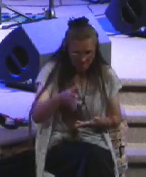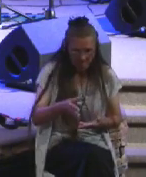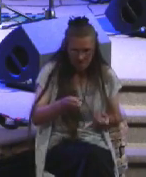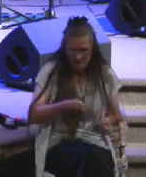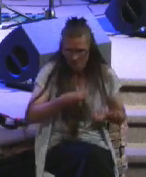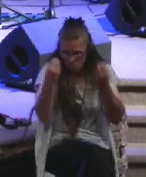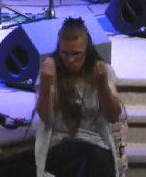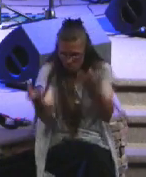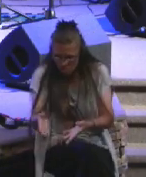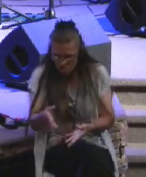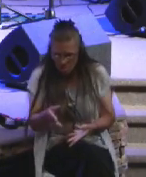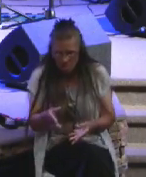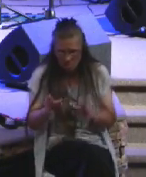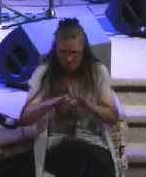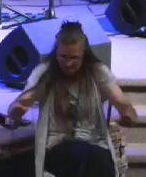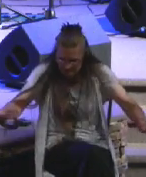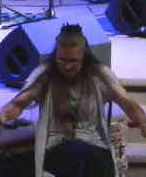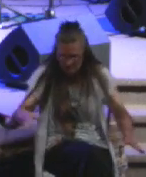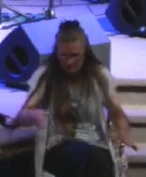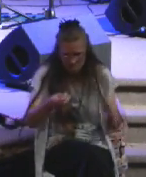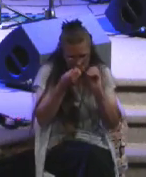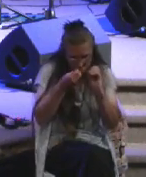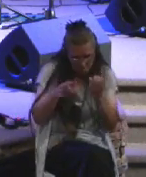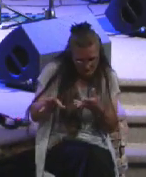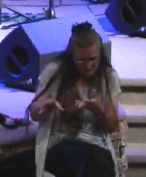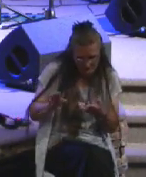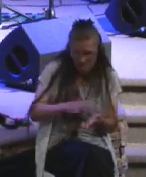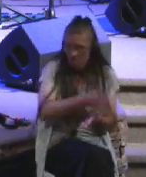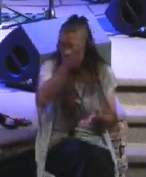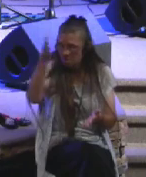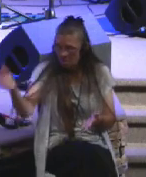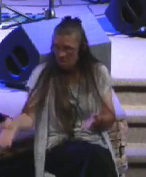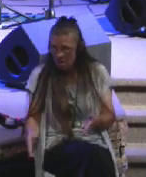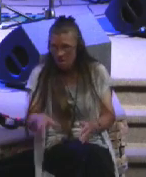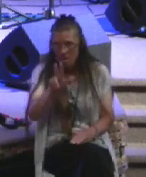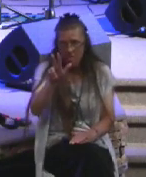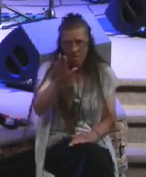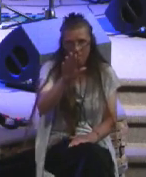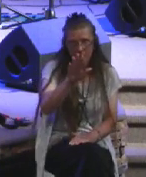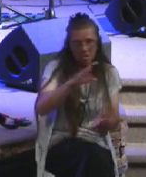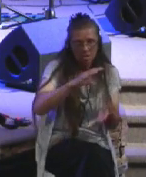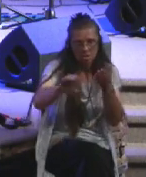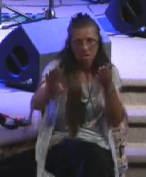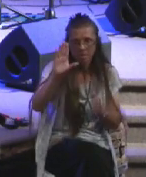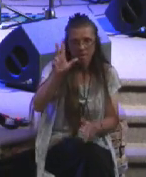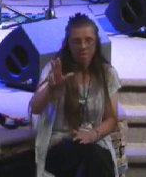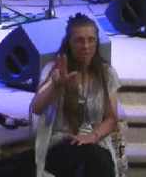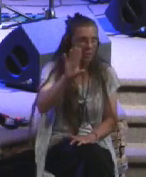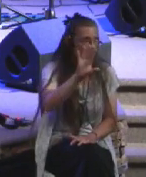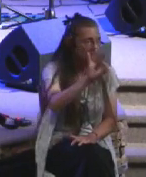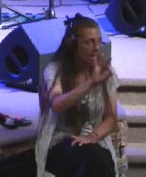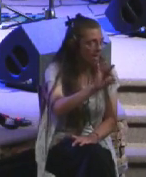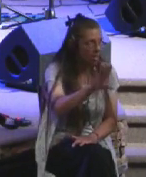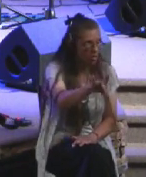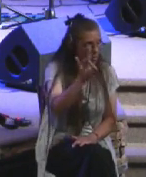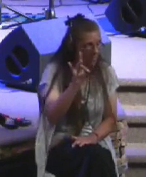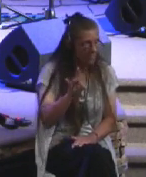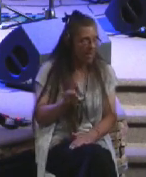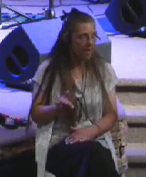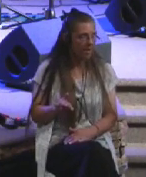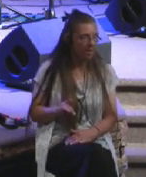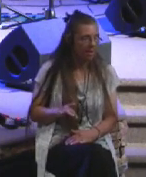on to kids who are acting bad. But then you skip over to chapter 39, and what you find is